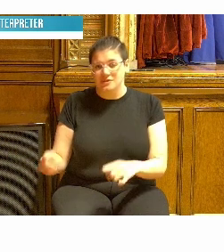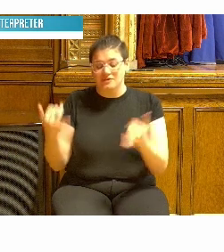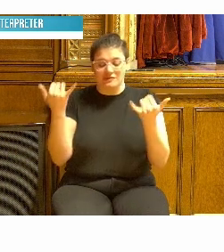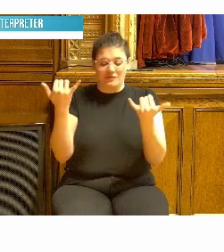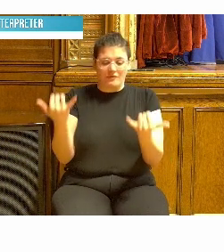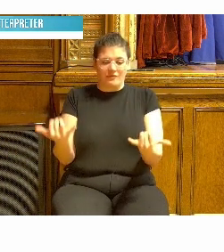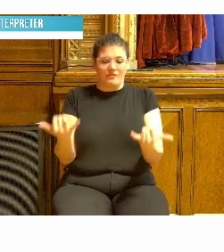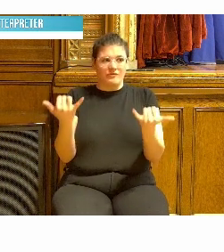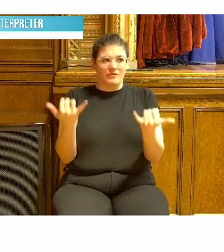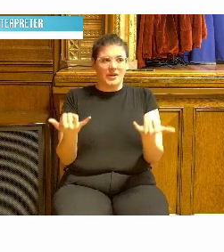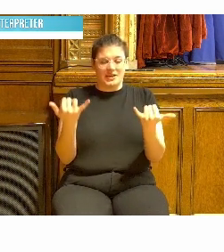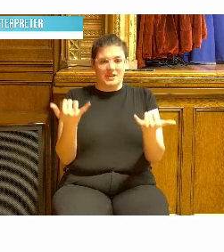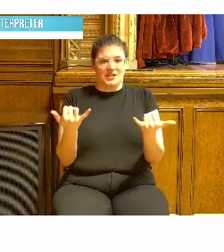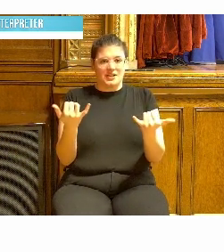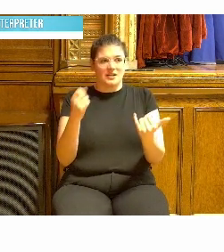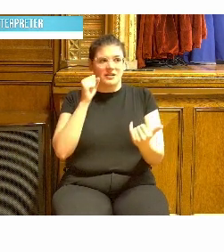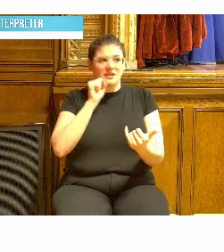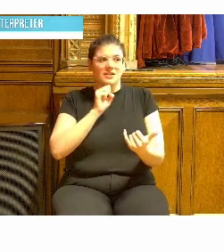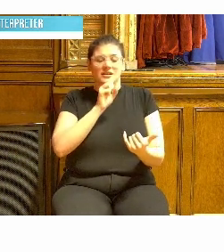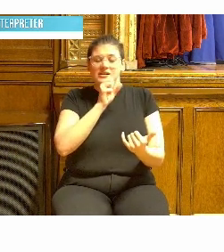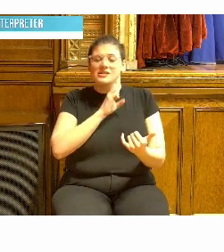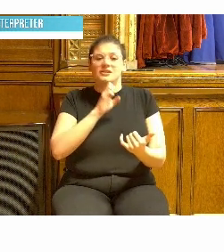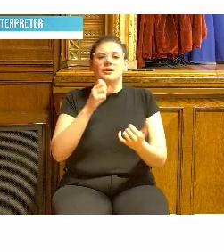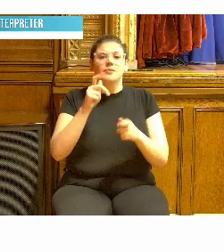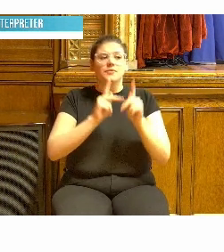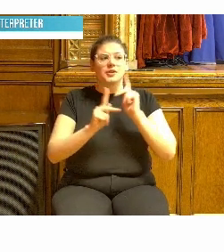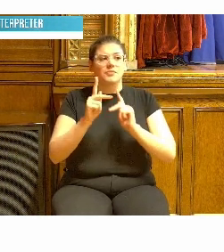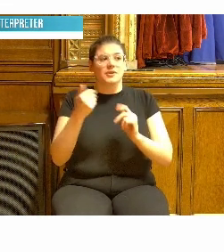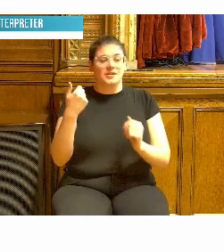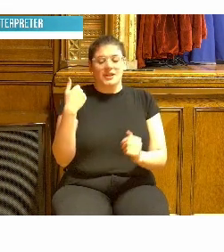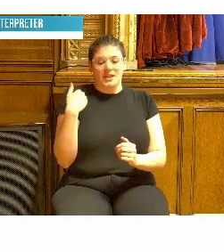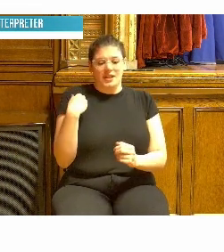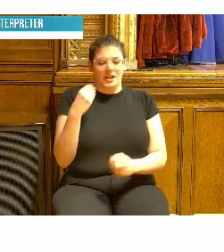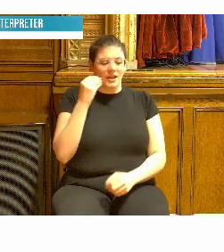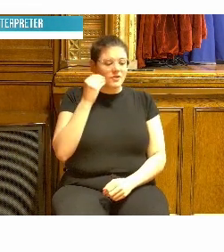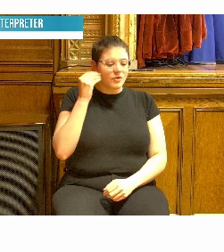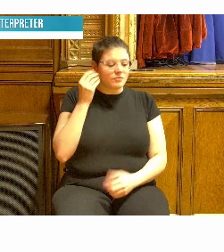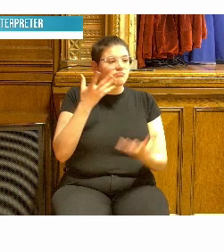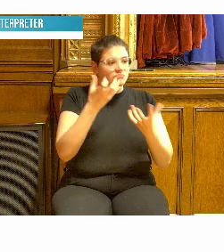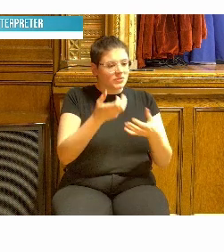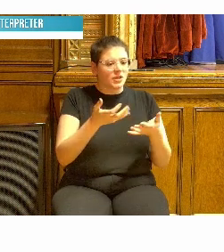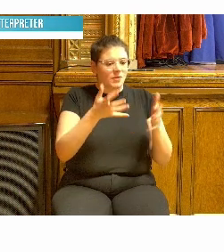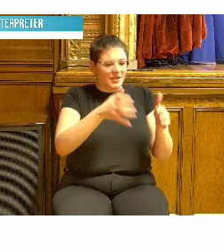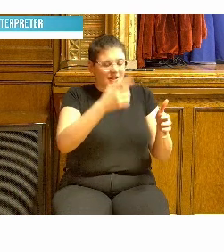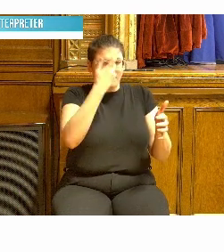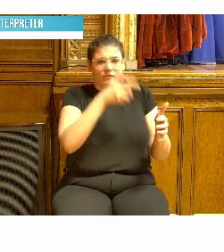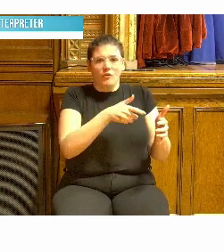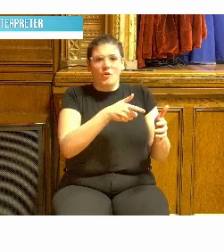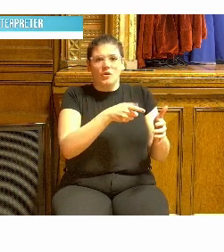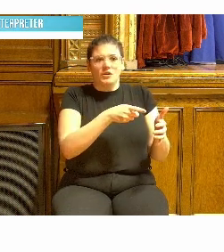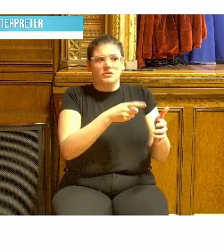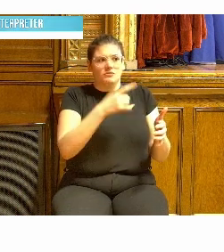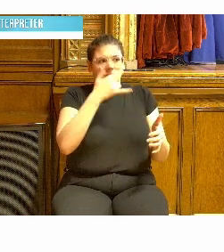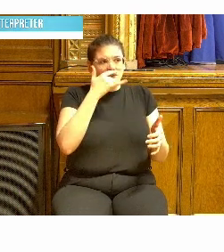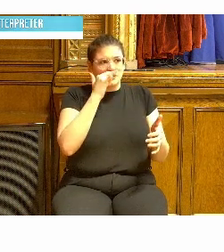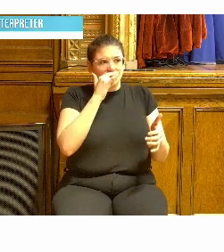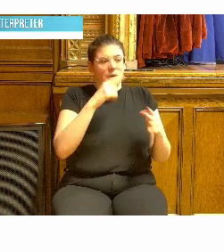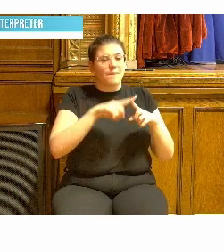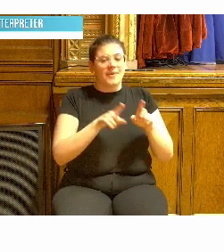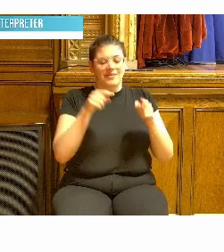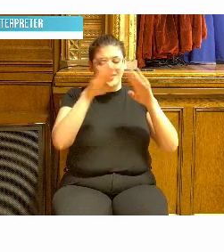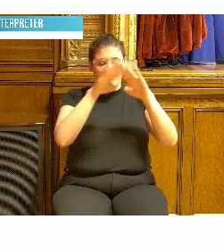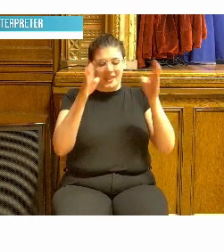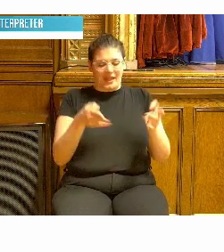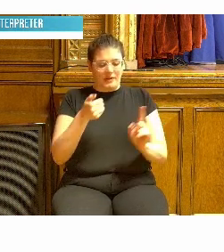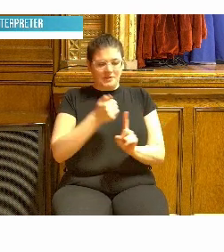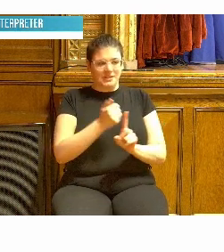now, elderly people have homes they want to leave to their children, but the houses are falling down because they